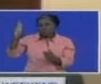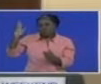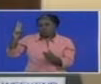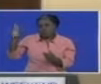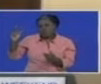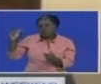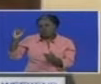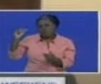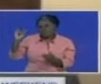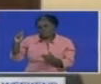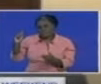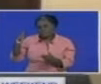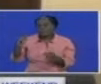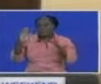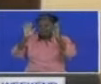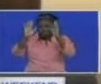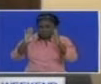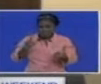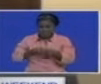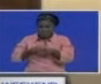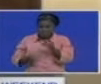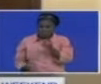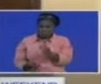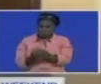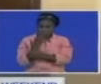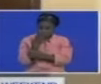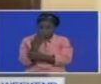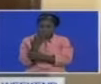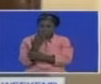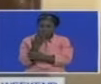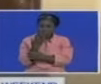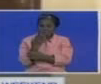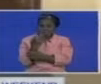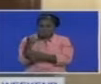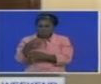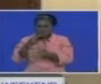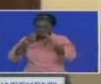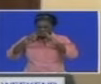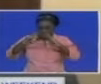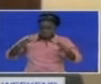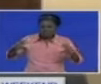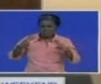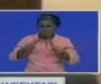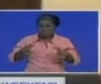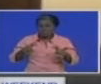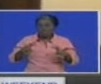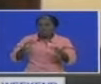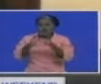instead. It's important, as we grow, that we explore cooperation with